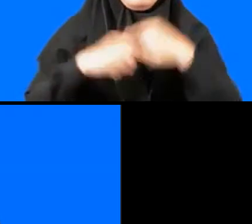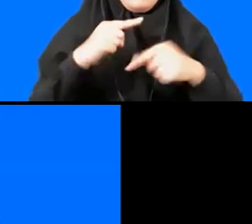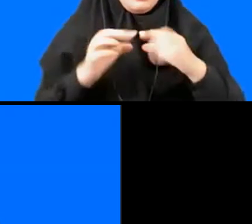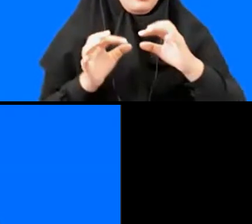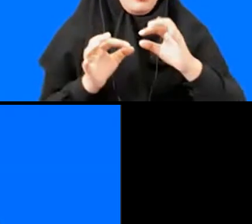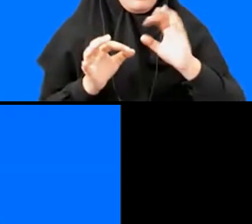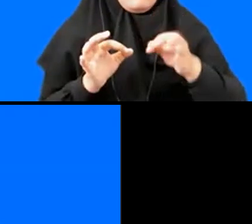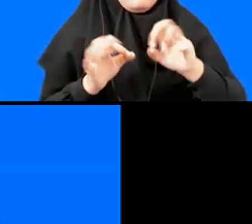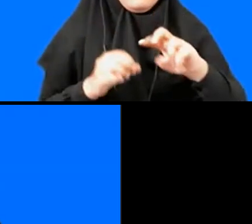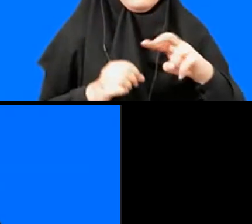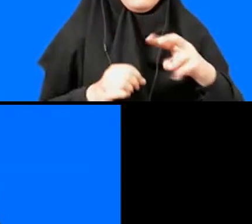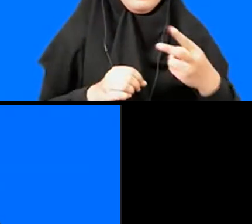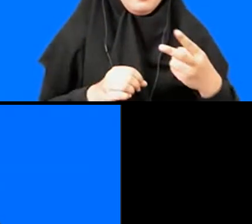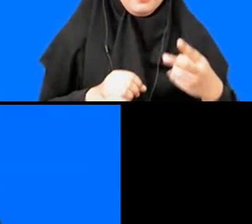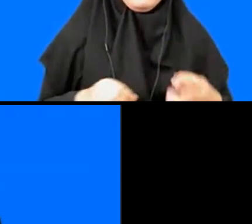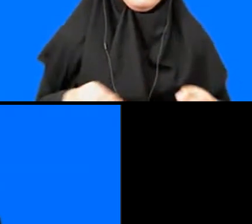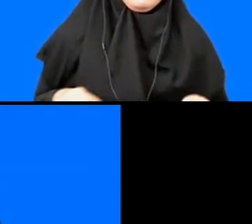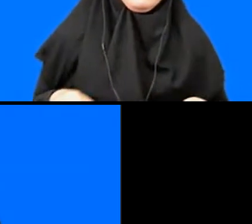exactly is